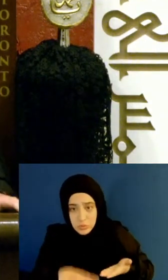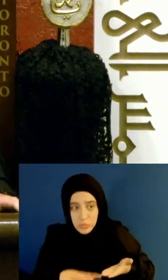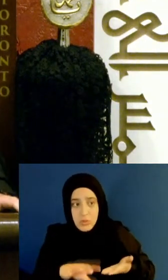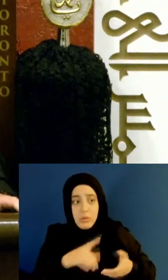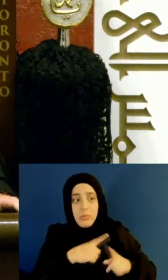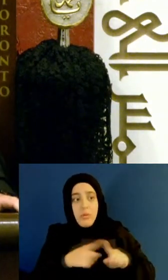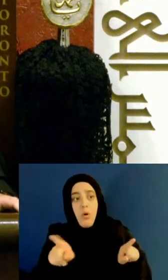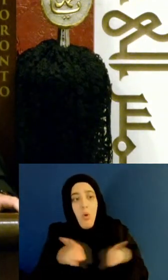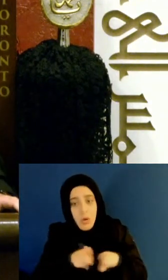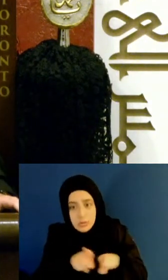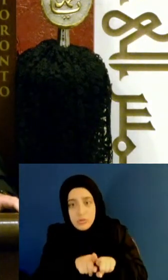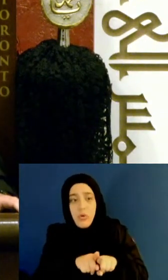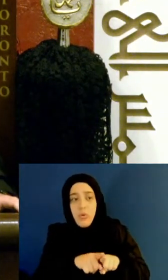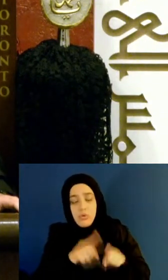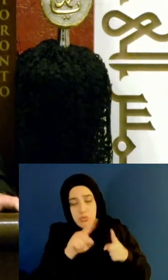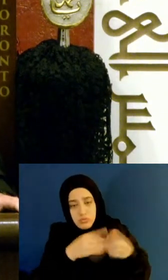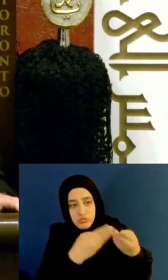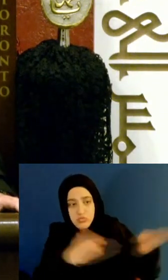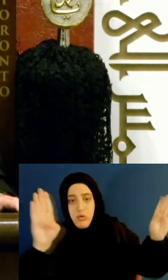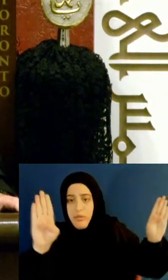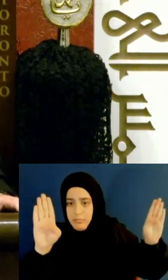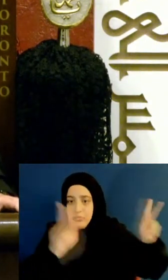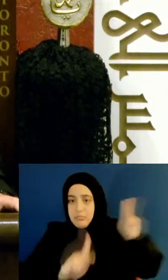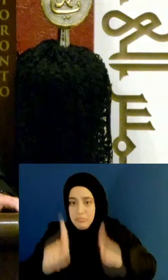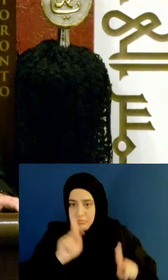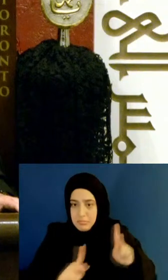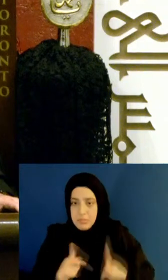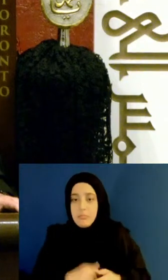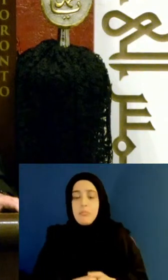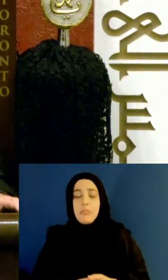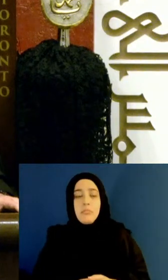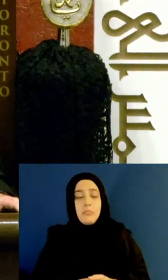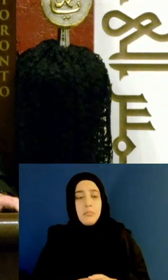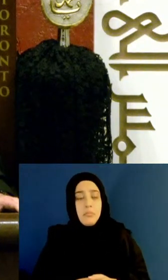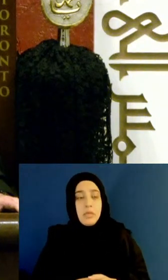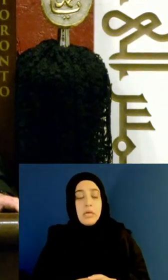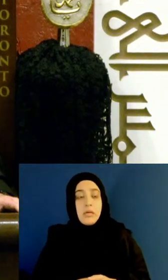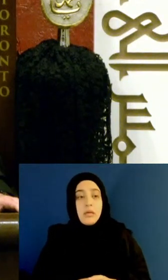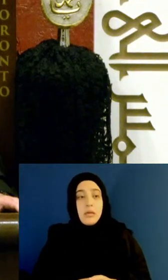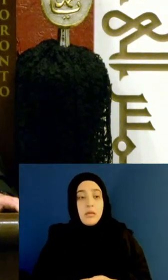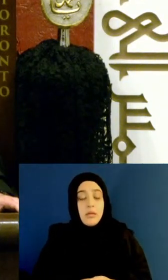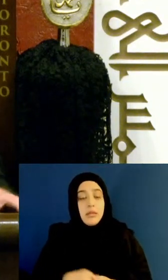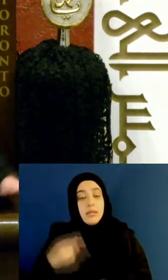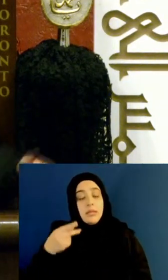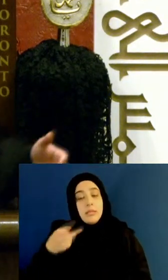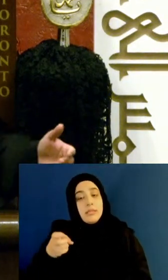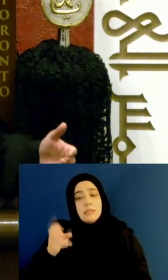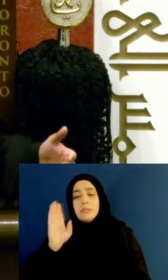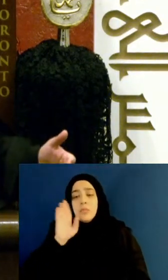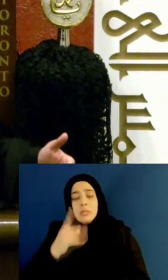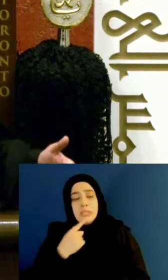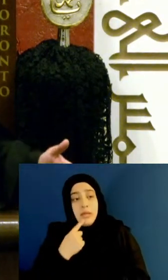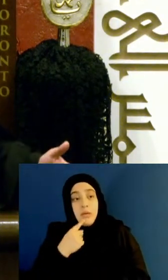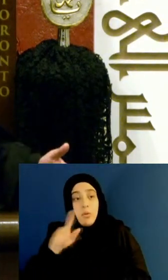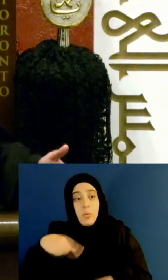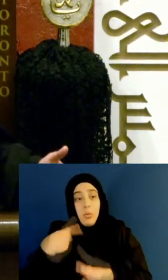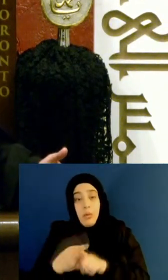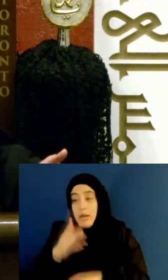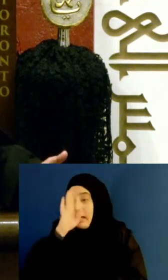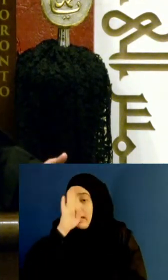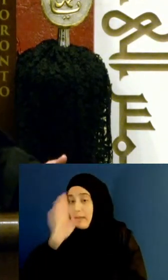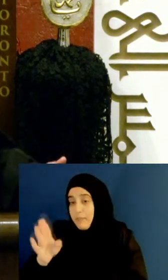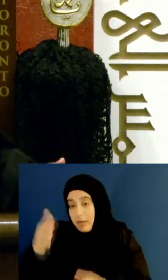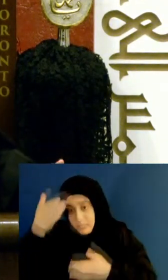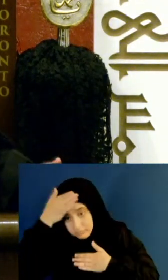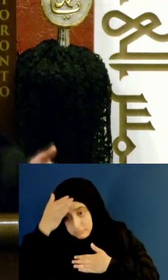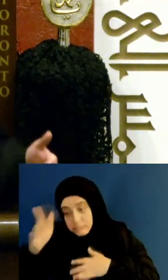public. He would say, when the dhuhur of the Imam happens, and people are going to flock the religion